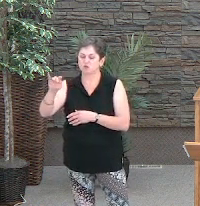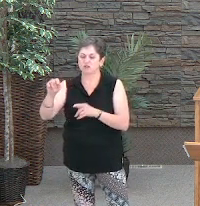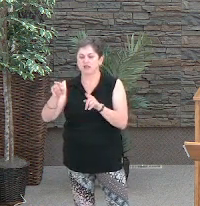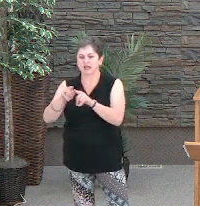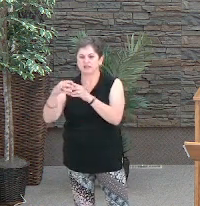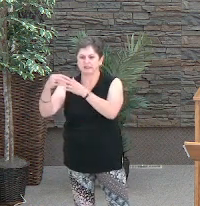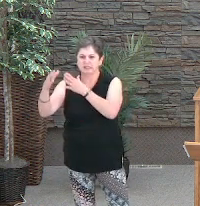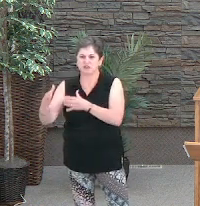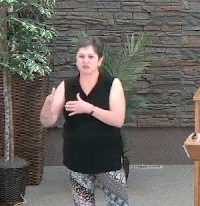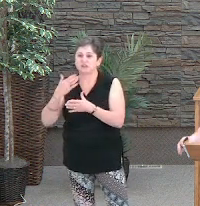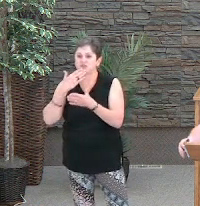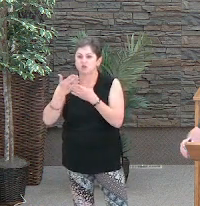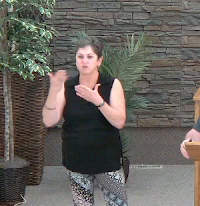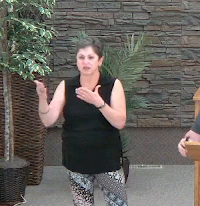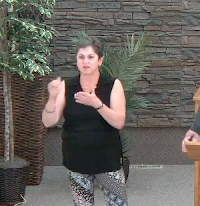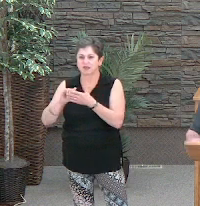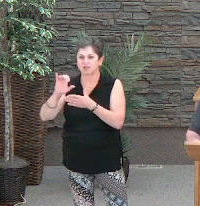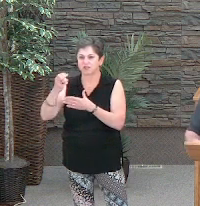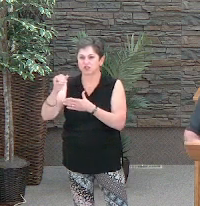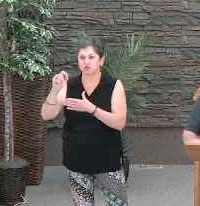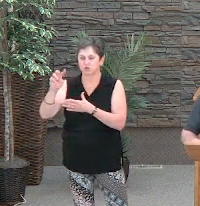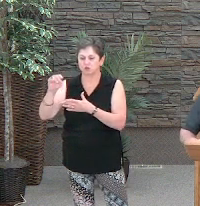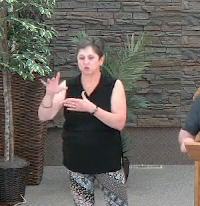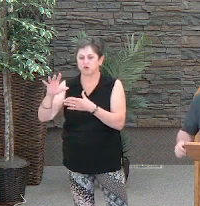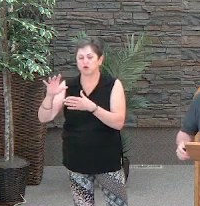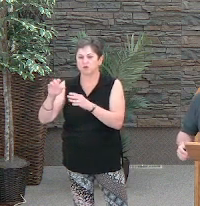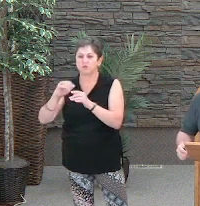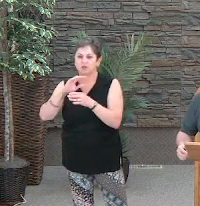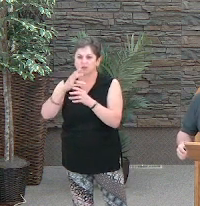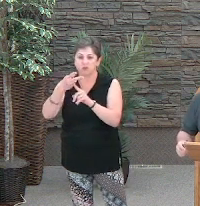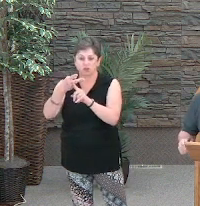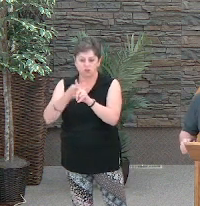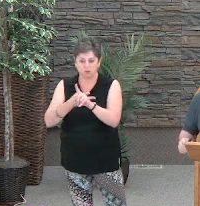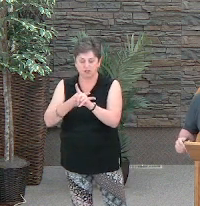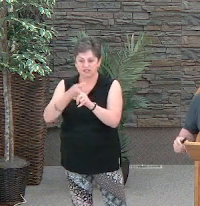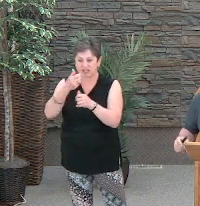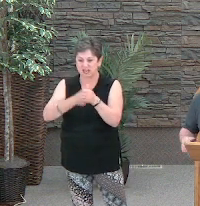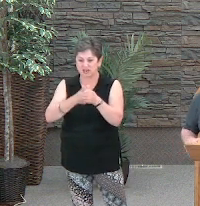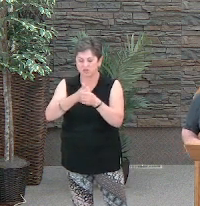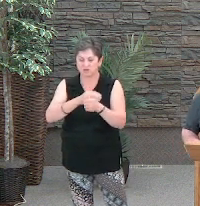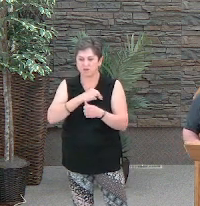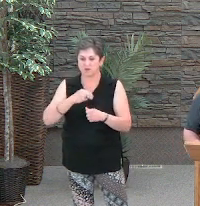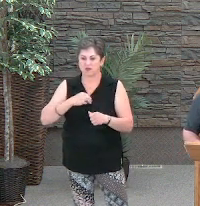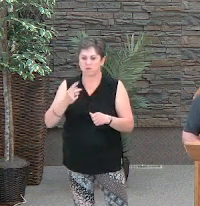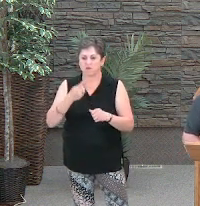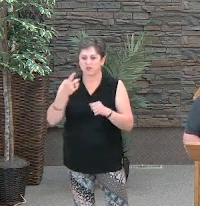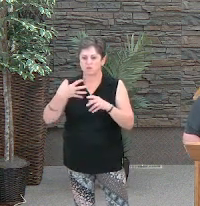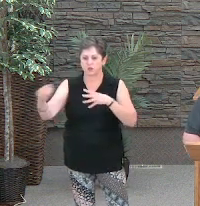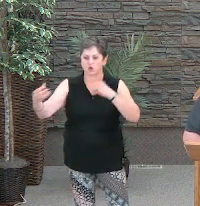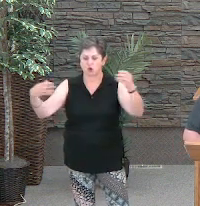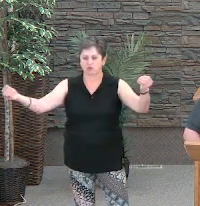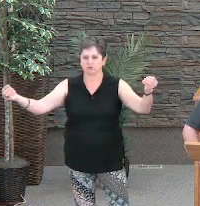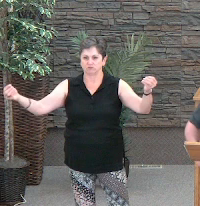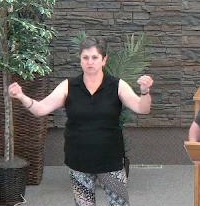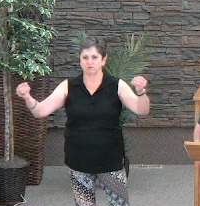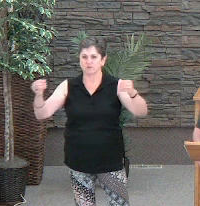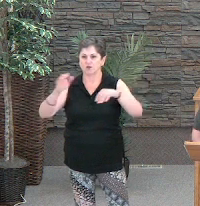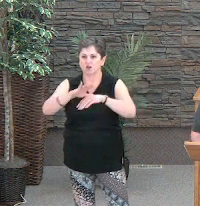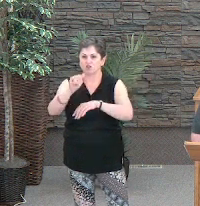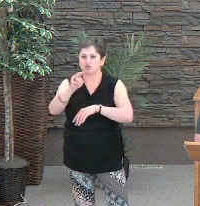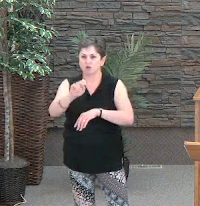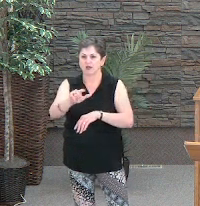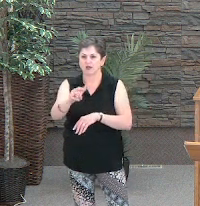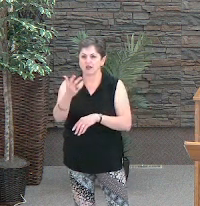as leaders, and it's a very good thing they were, because within 2 months, every single member but them would be gone. On July